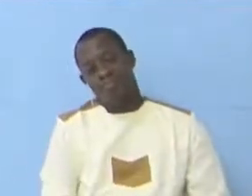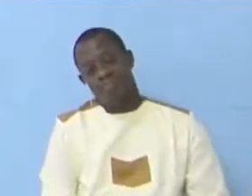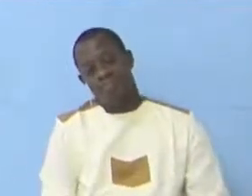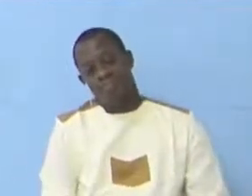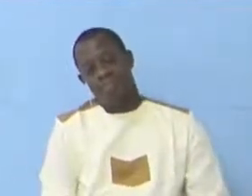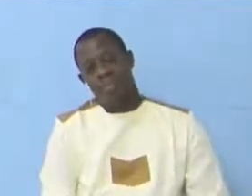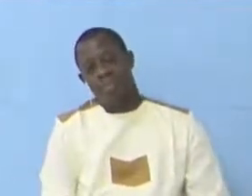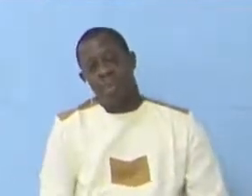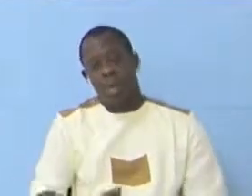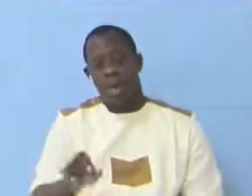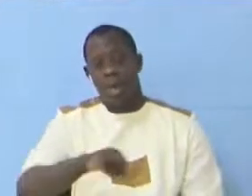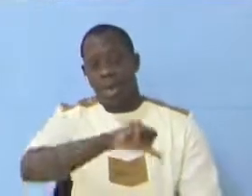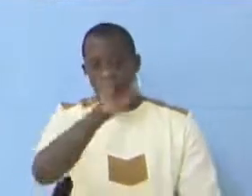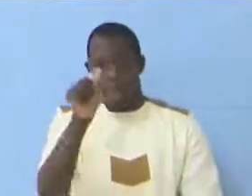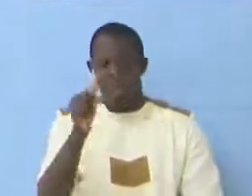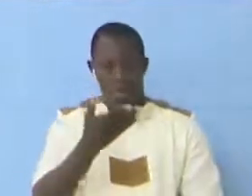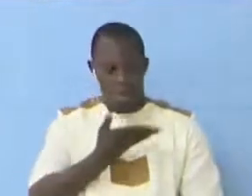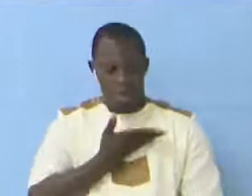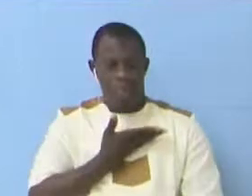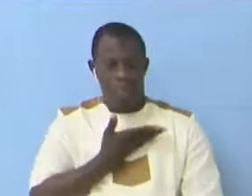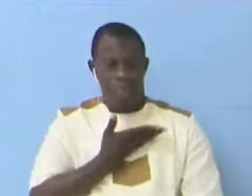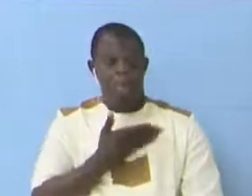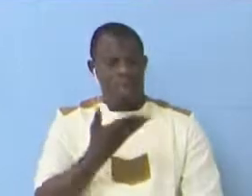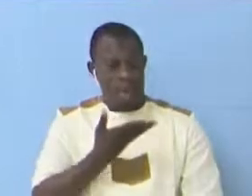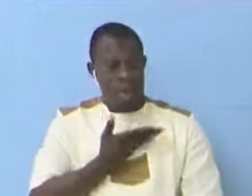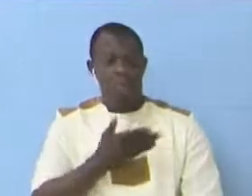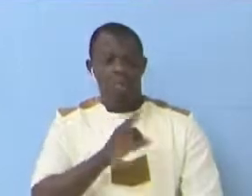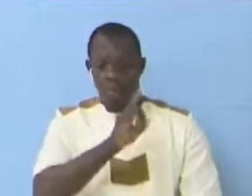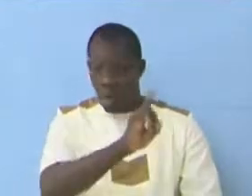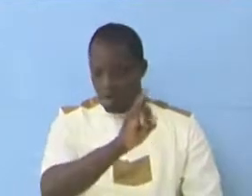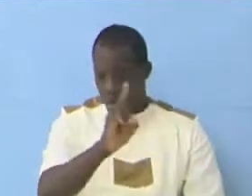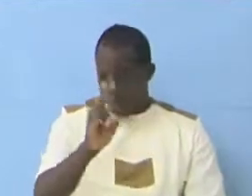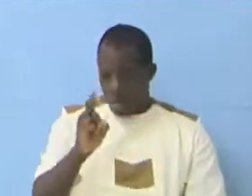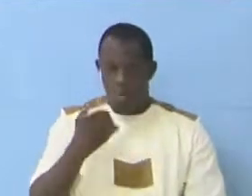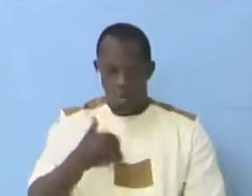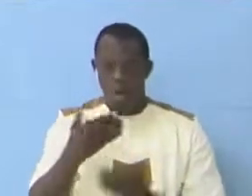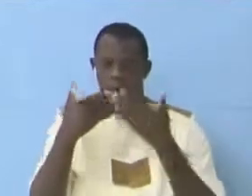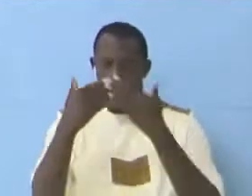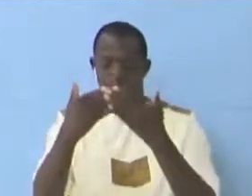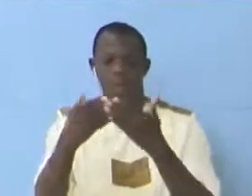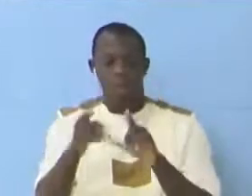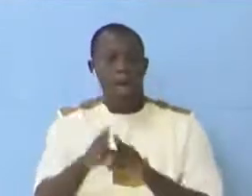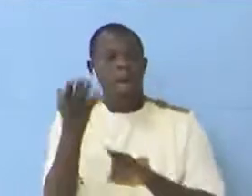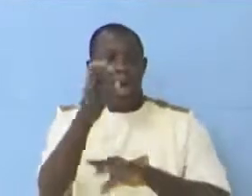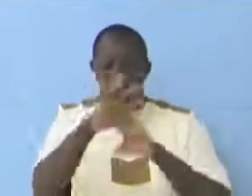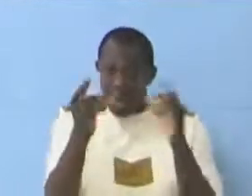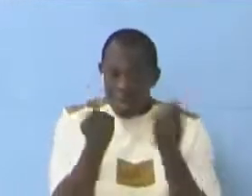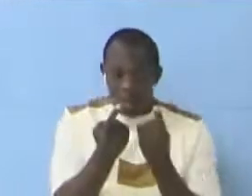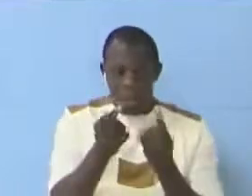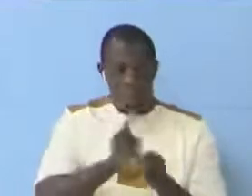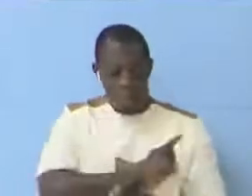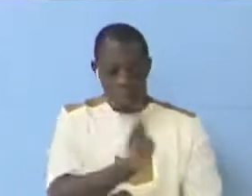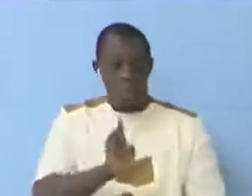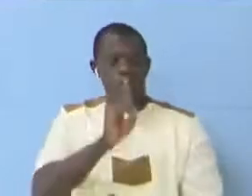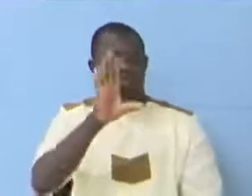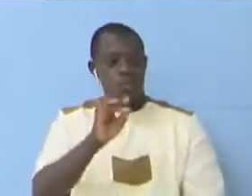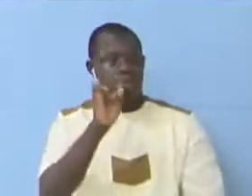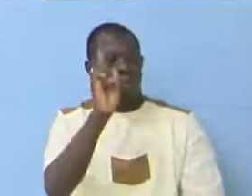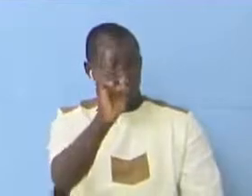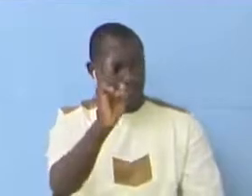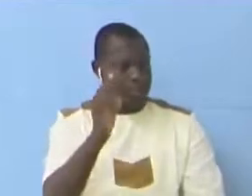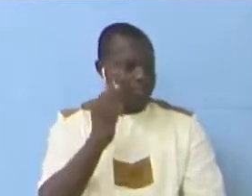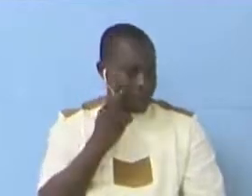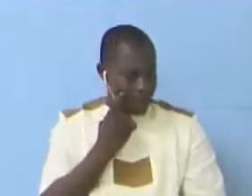And there are people that I told, not specifically, that whatever we're doing, one day, sometimes I would go and give a